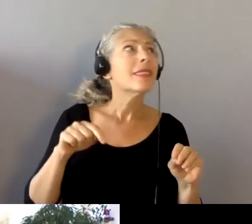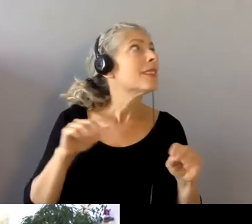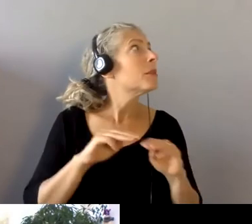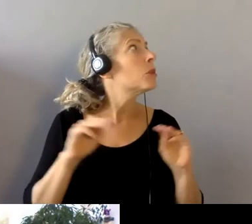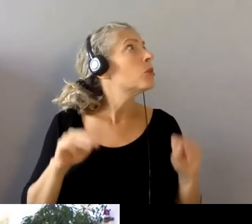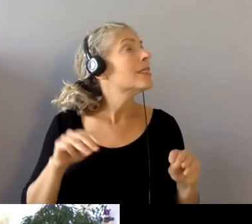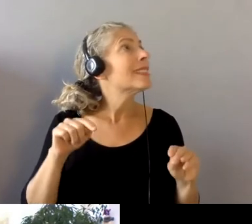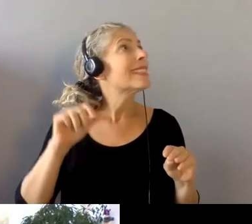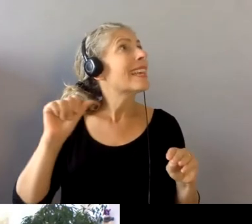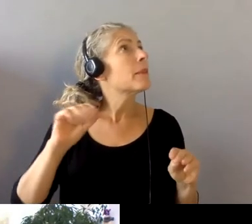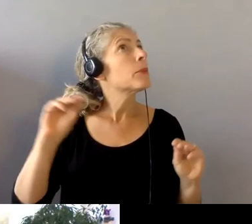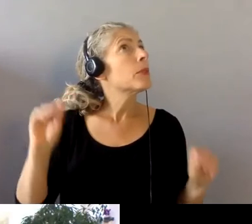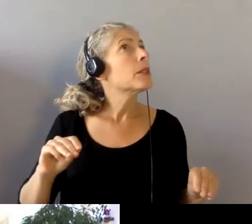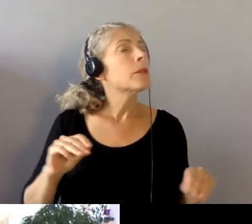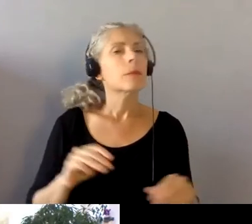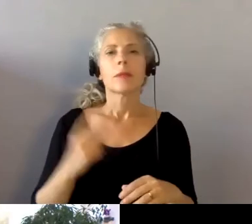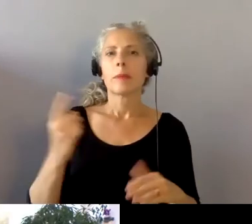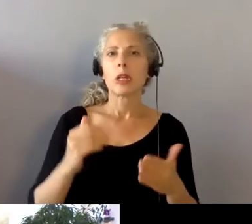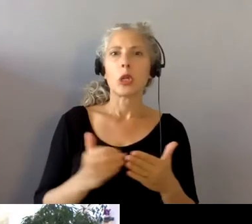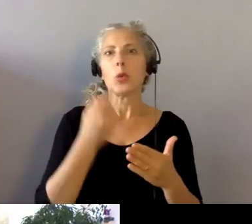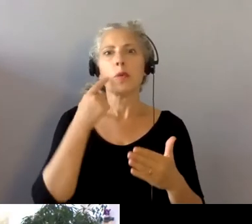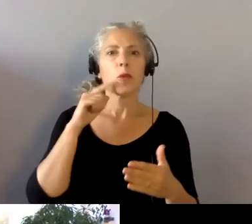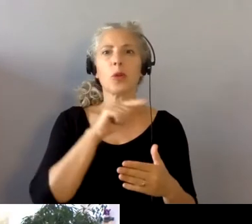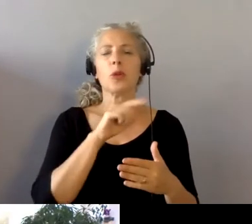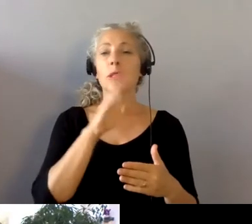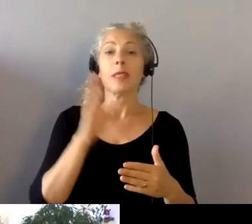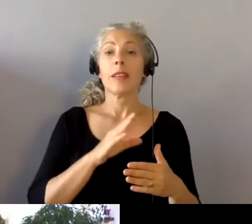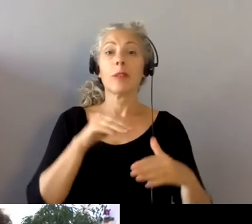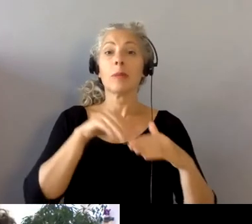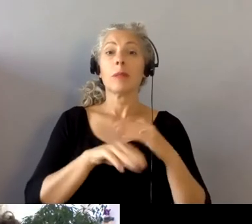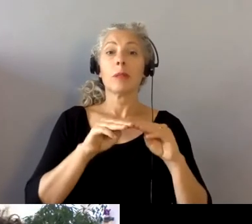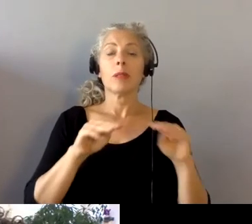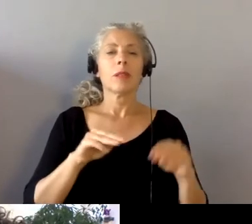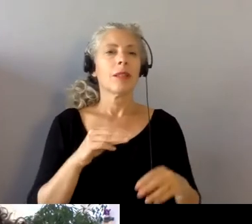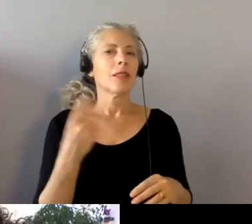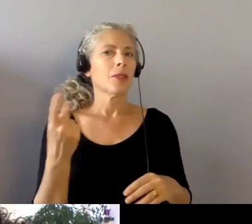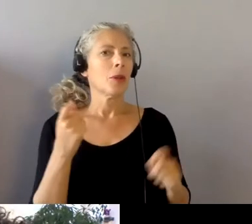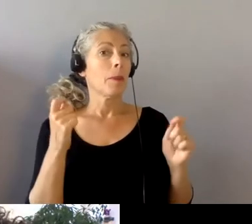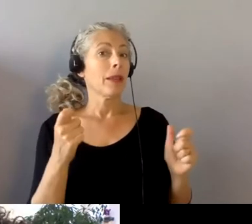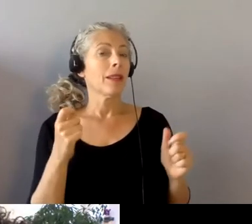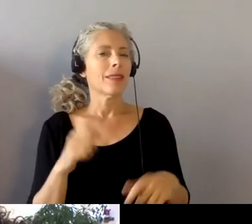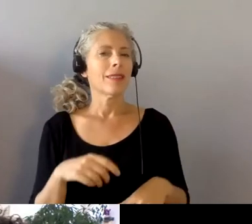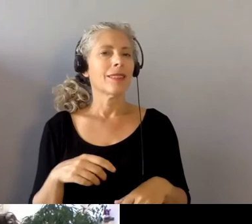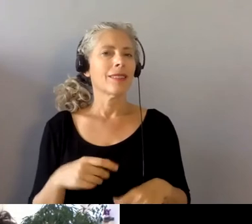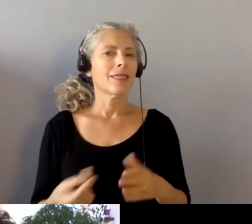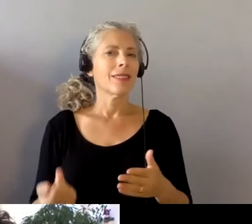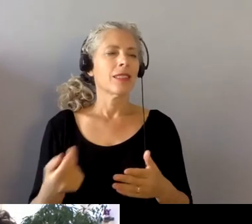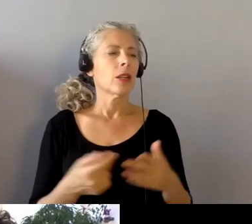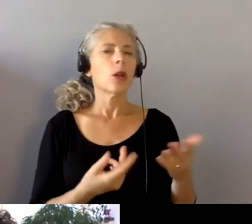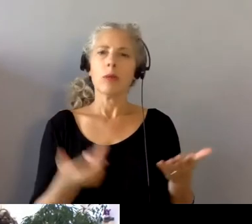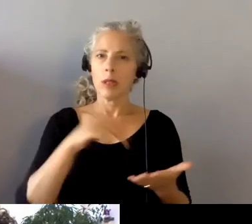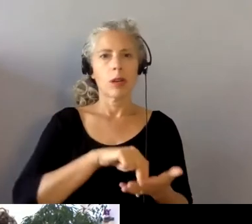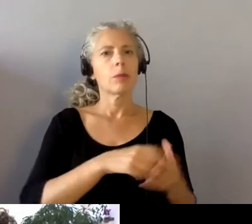Is this a museum? It was just something new for her. Mm-hmm. And we immediately, at your behest, got up and took them